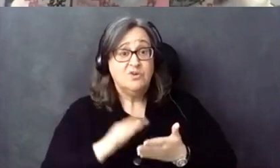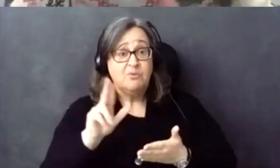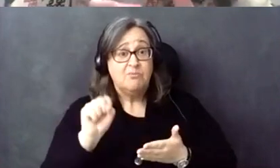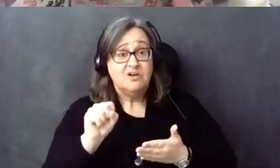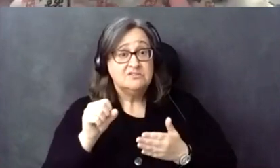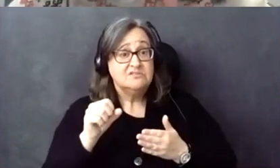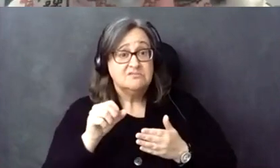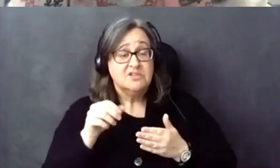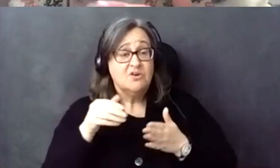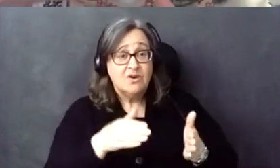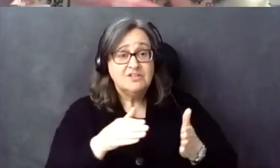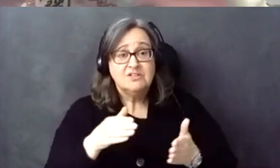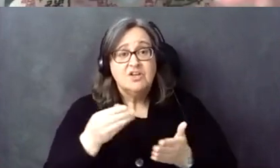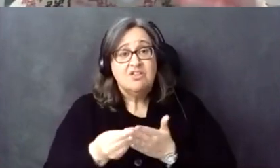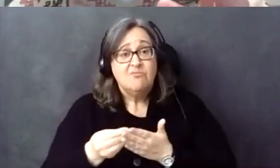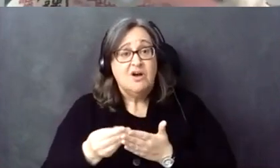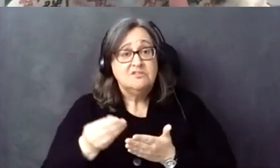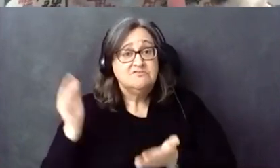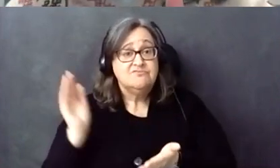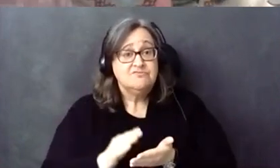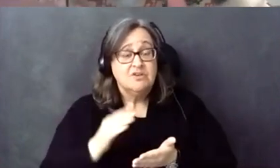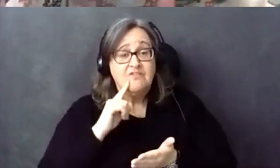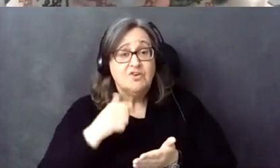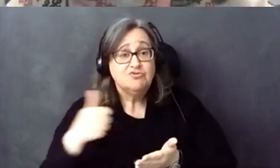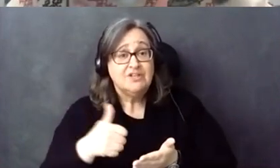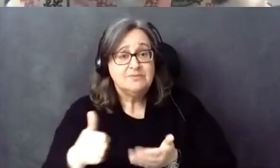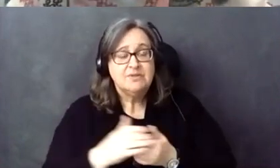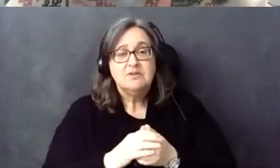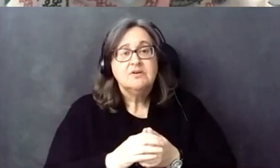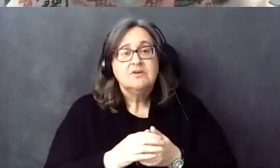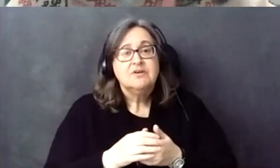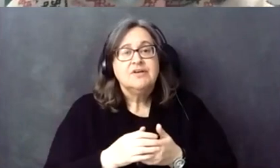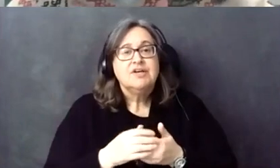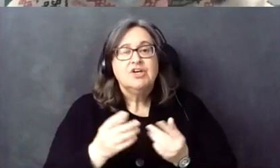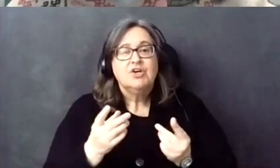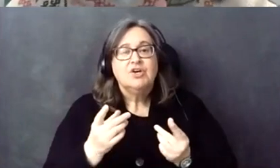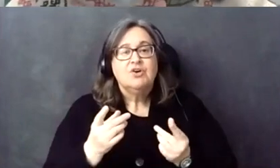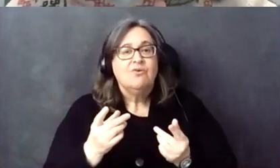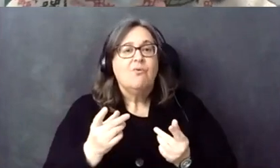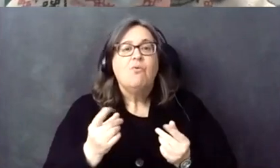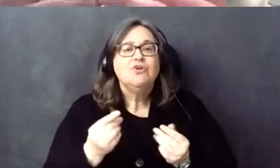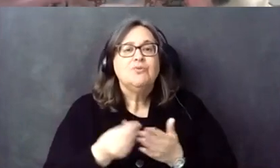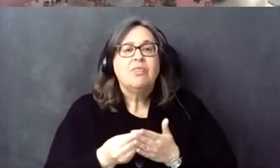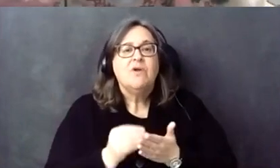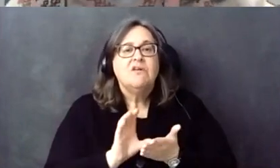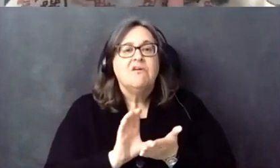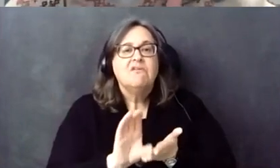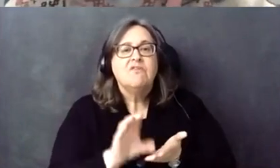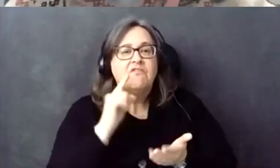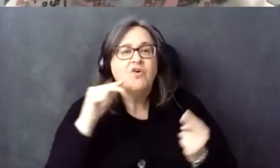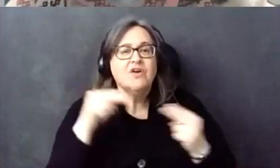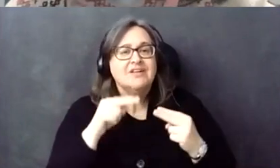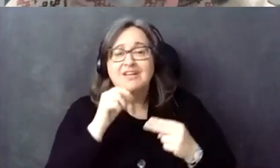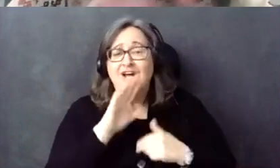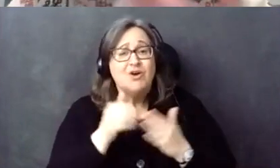know, funding is cut for transportation in general, those dollars get funded into highways. And we know that not everyone